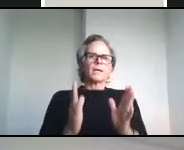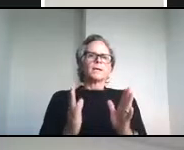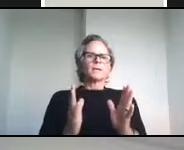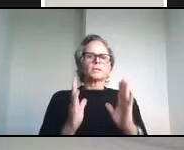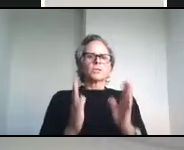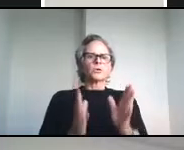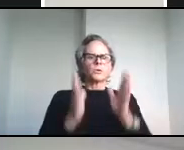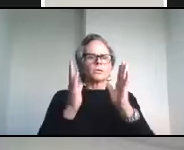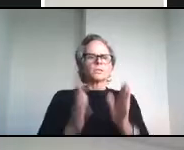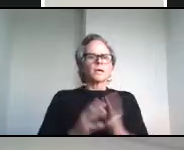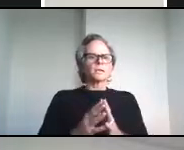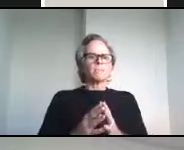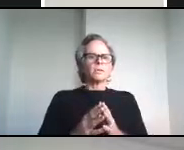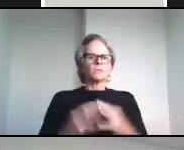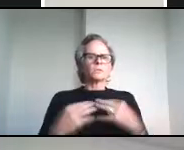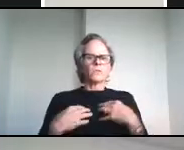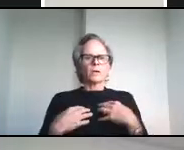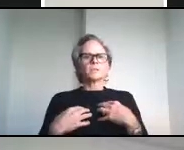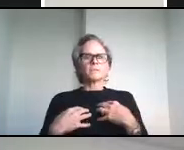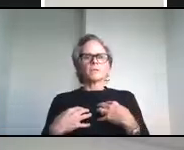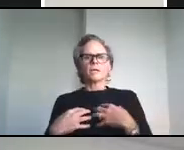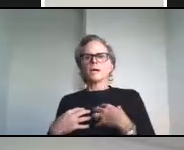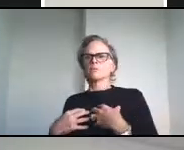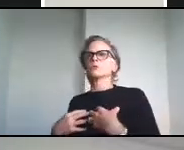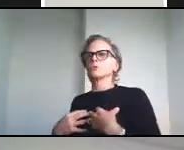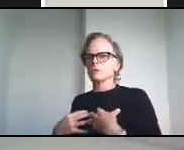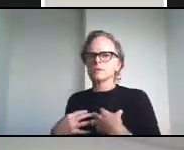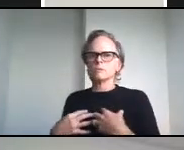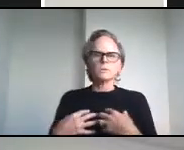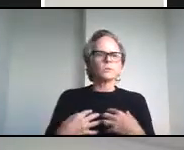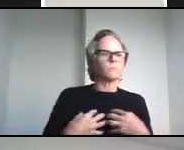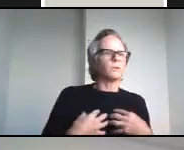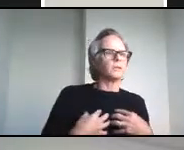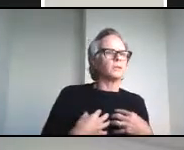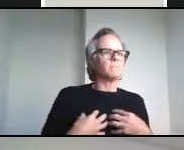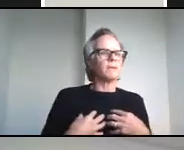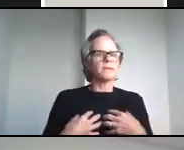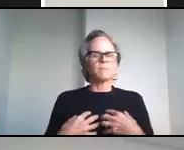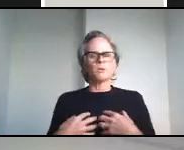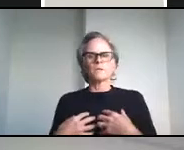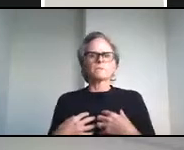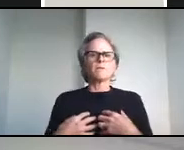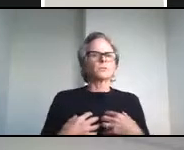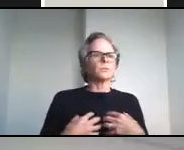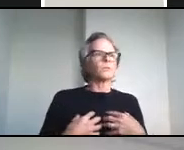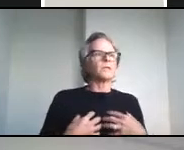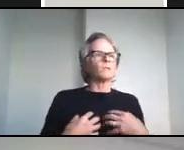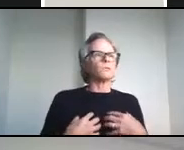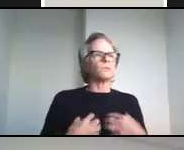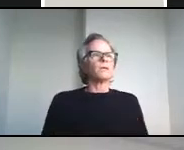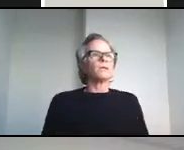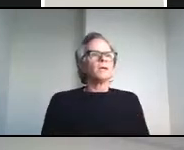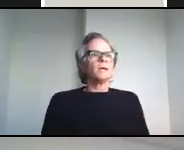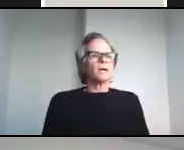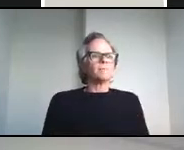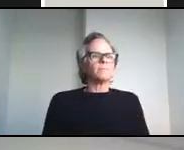they've created a zone on the side of the building, which for us seemed like an opportunity that we could really make something quite special, a reading